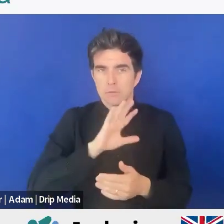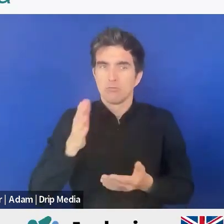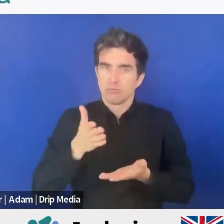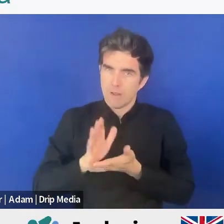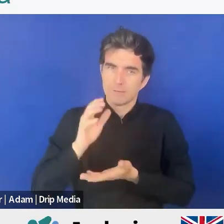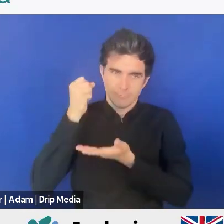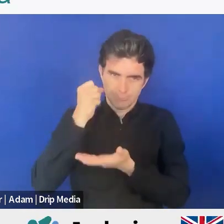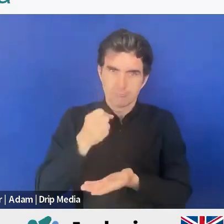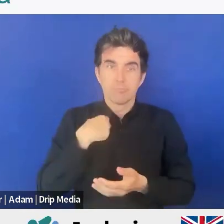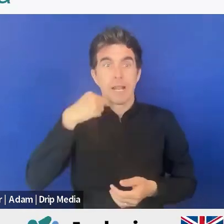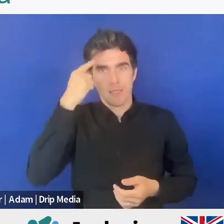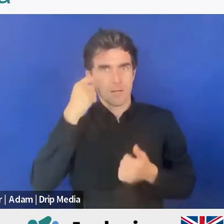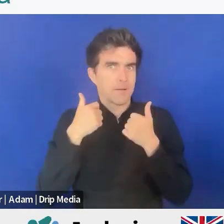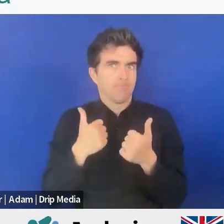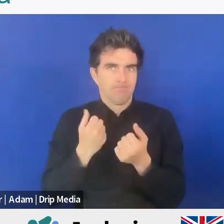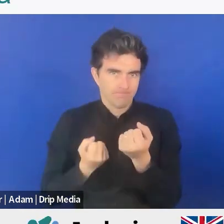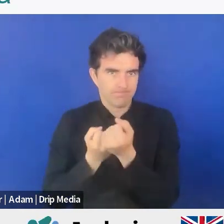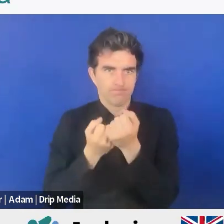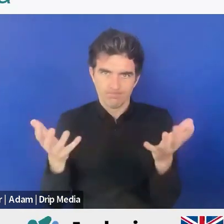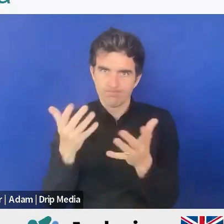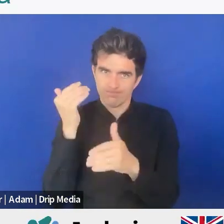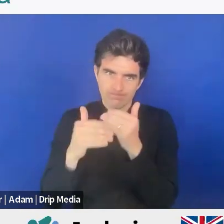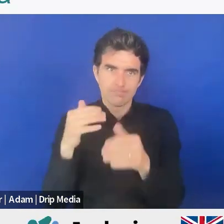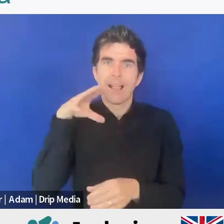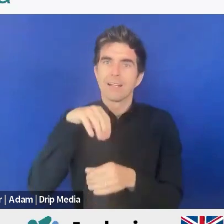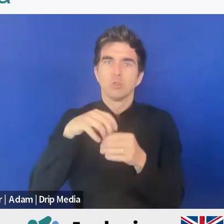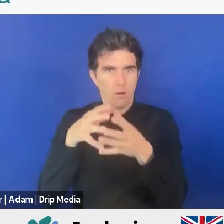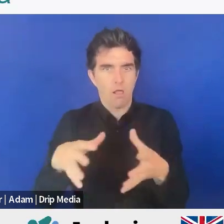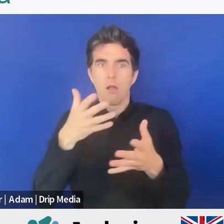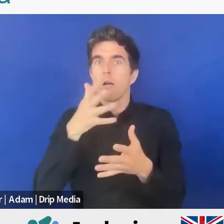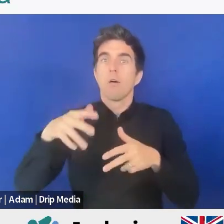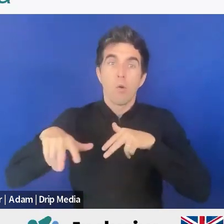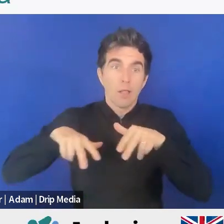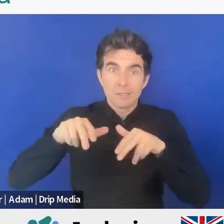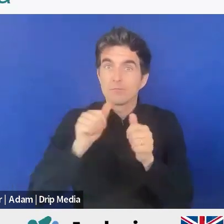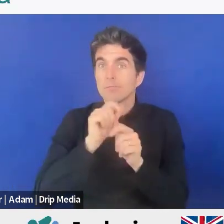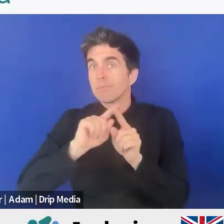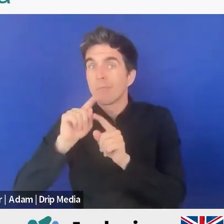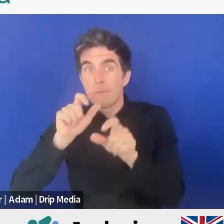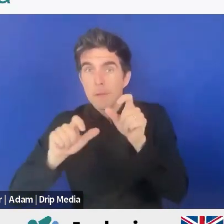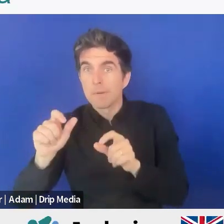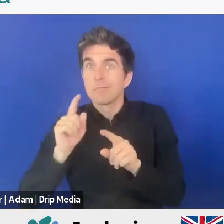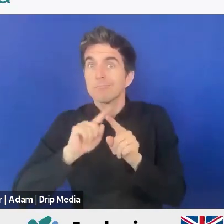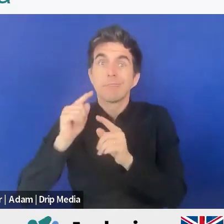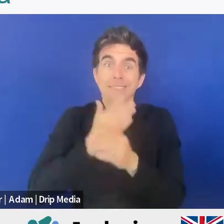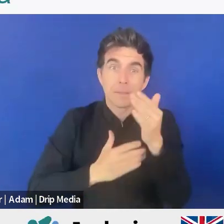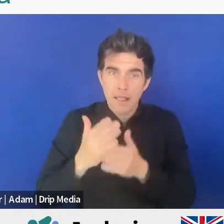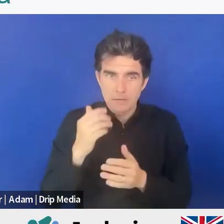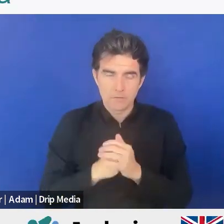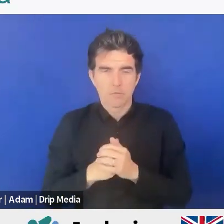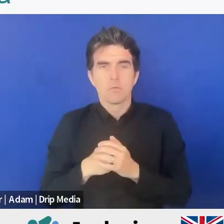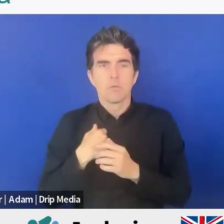the internal capacity of organisations with people with disabilities. I think one of the most compelling things we can do is to